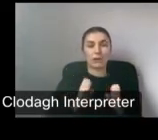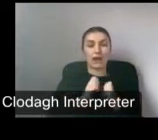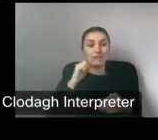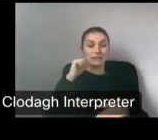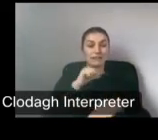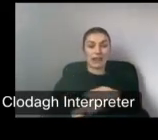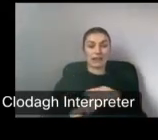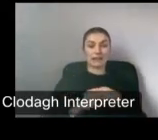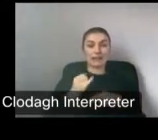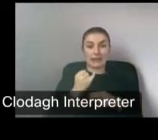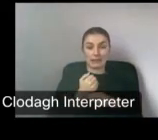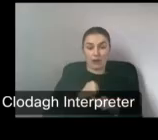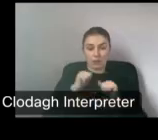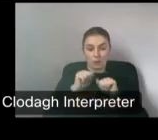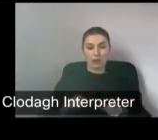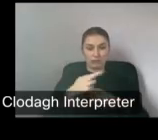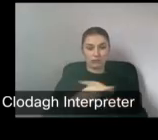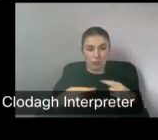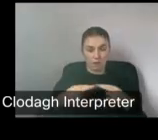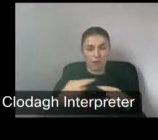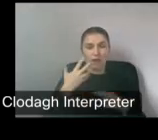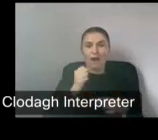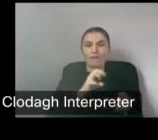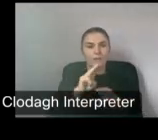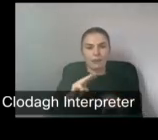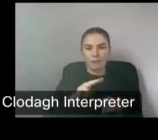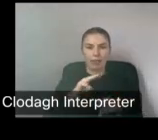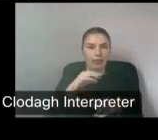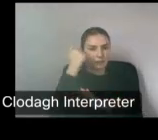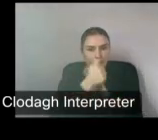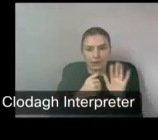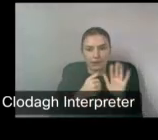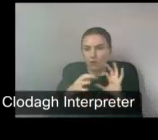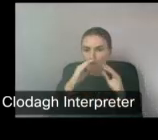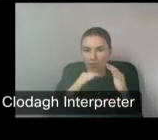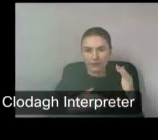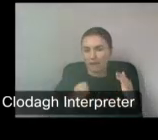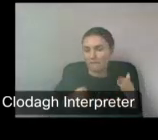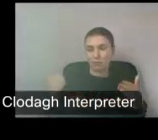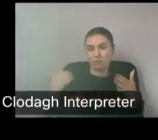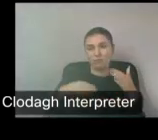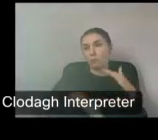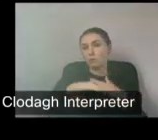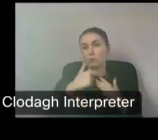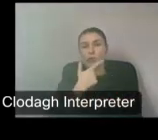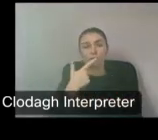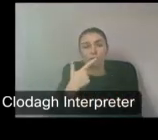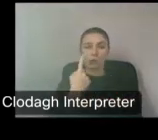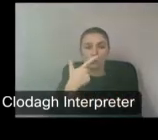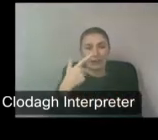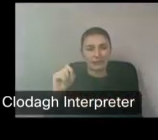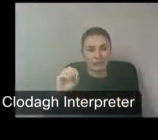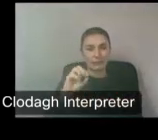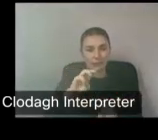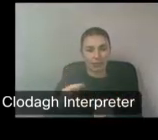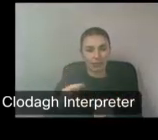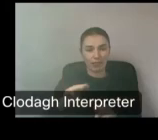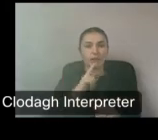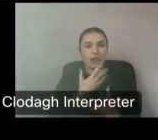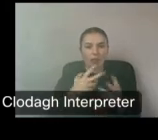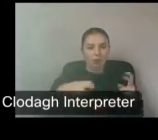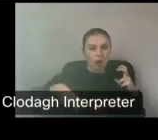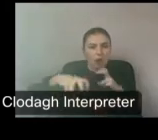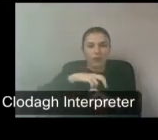my waiting room, as I said, I have people experiencing homelessness, and I have up to 120. There's people wandering around. A lot of them can't sit still, and I sort